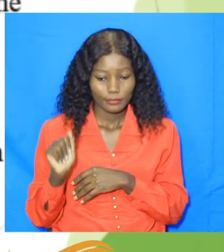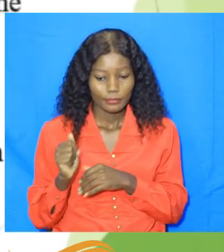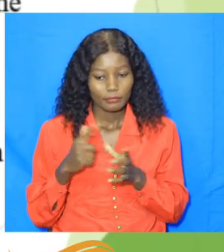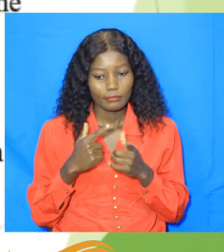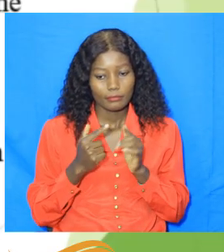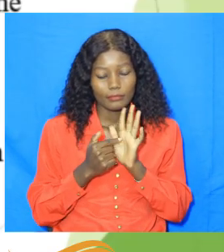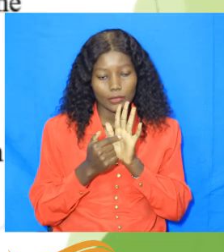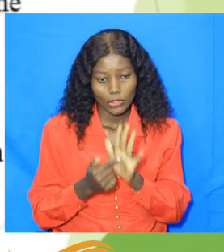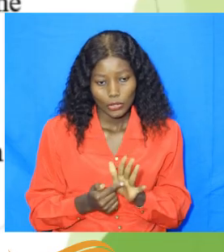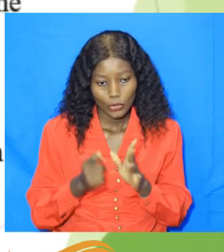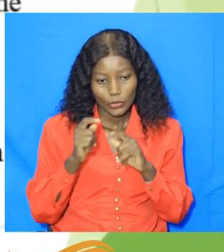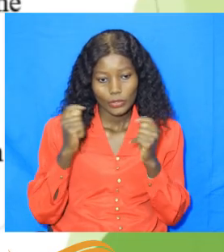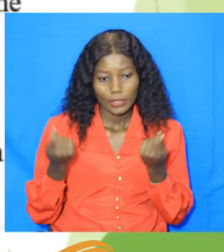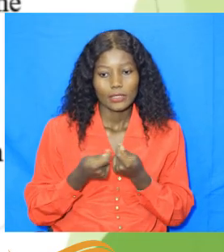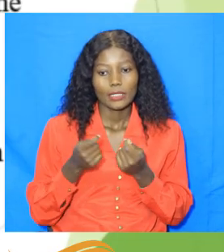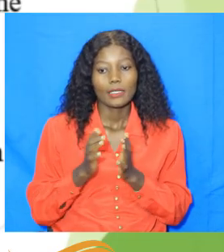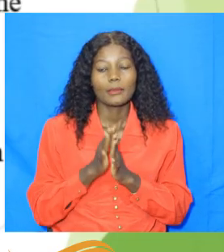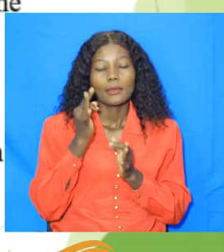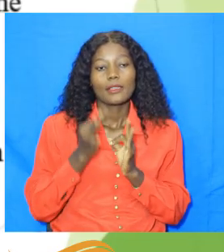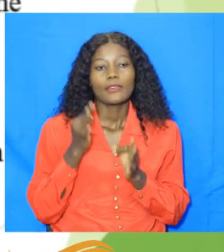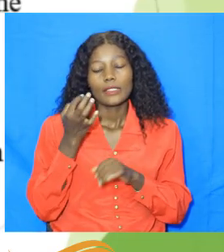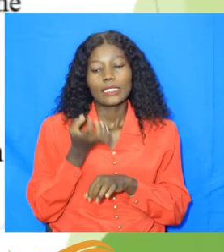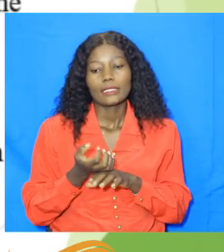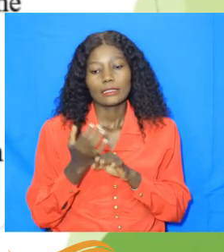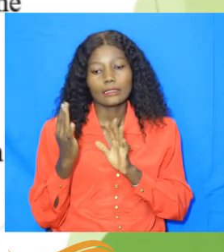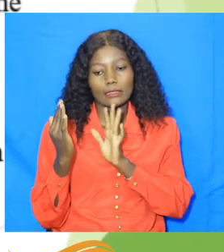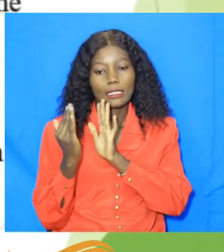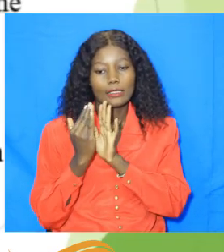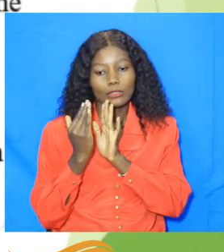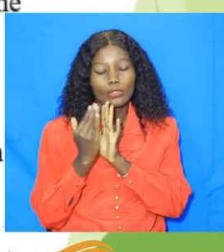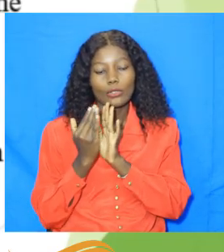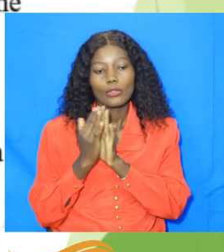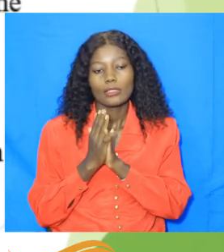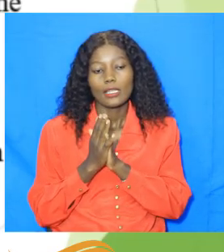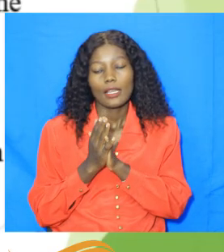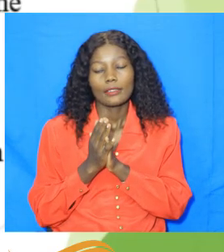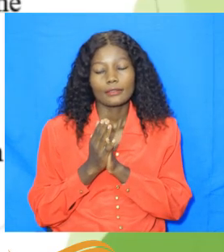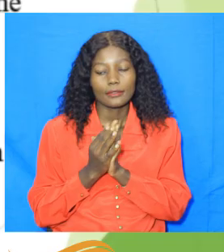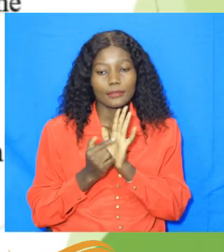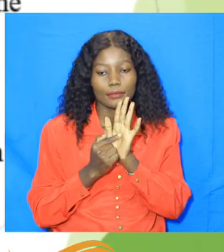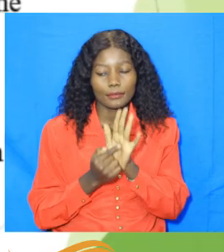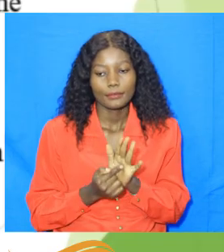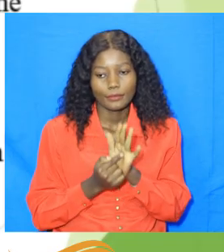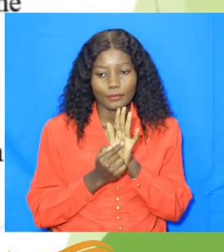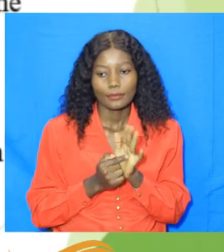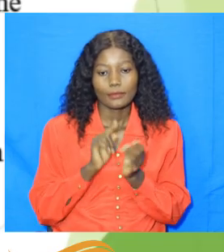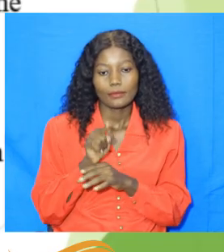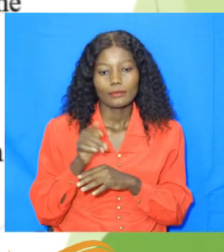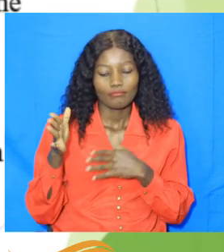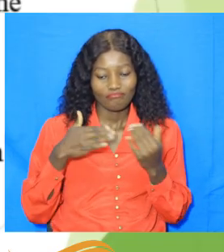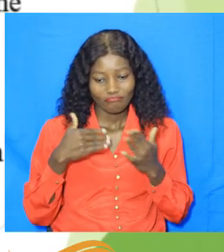of infraction. If it's hard contact, for hard contact, we show as this is the